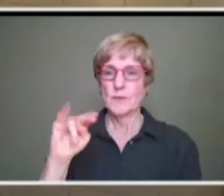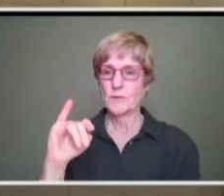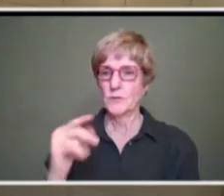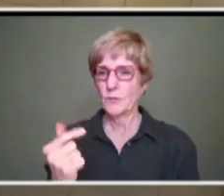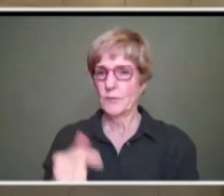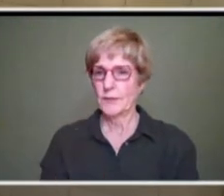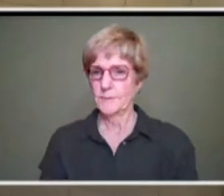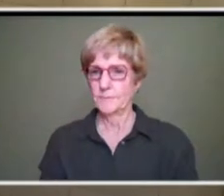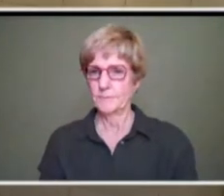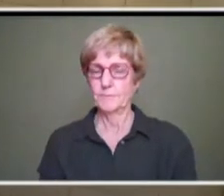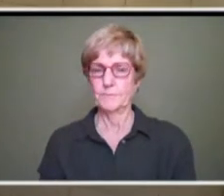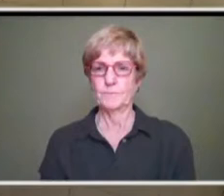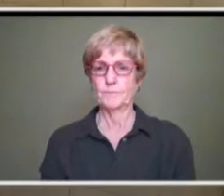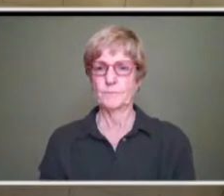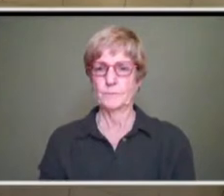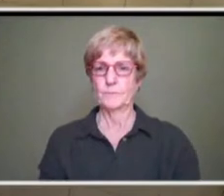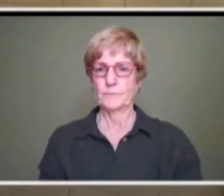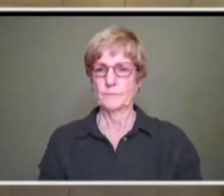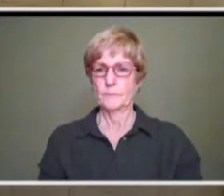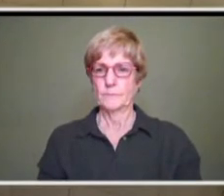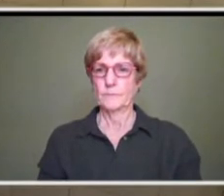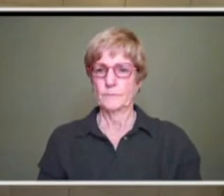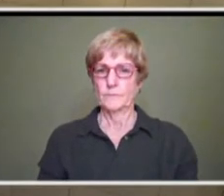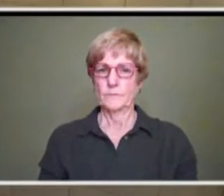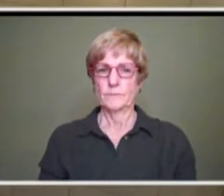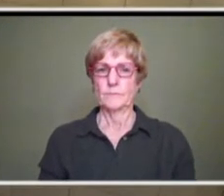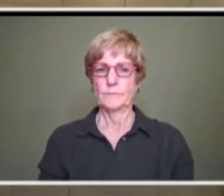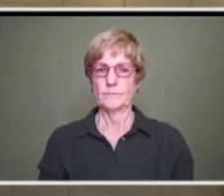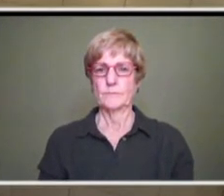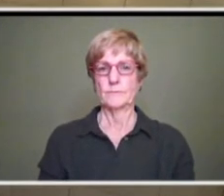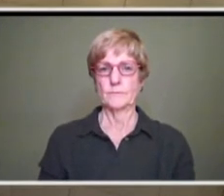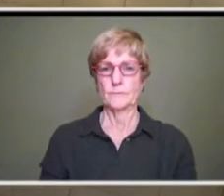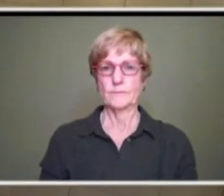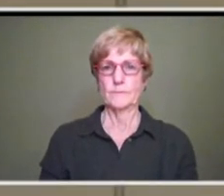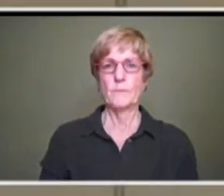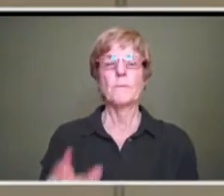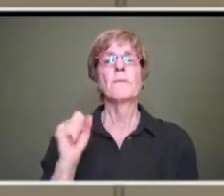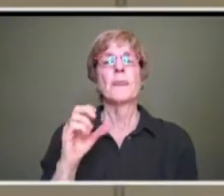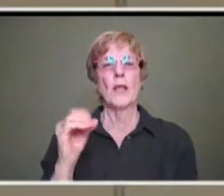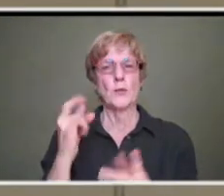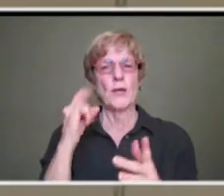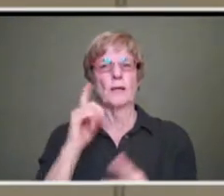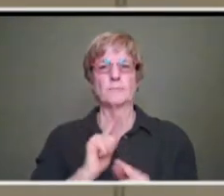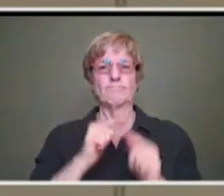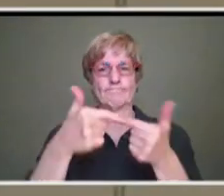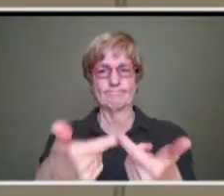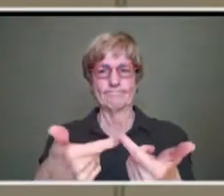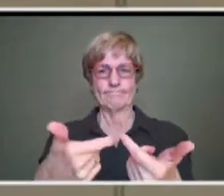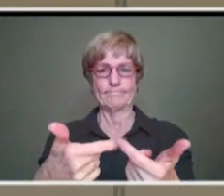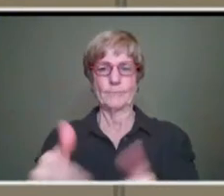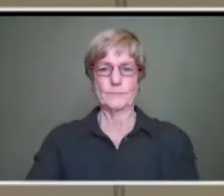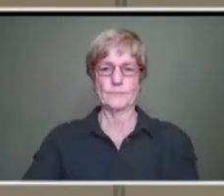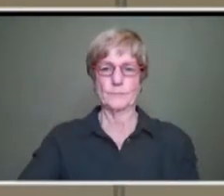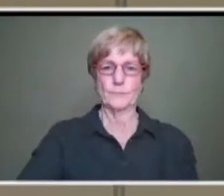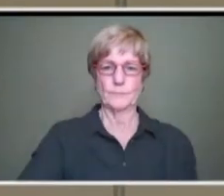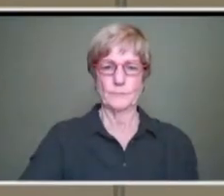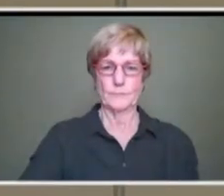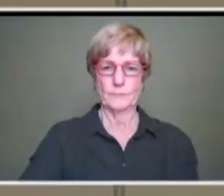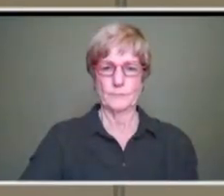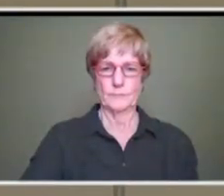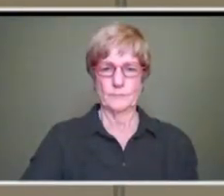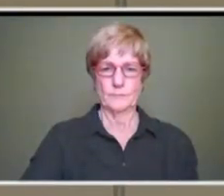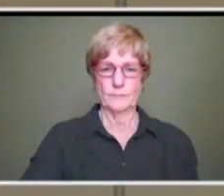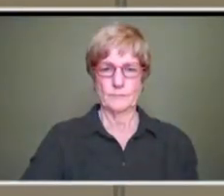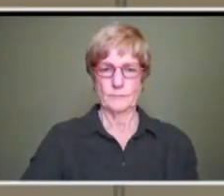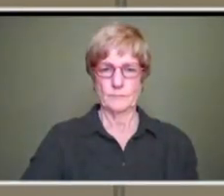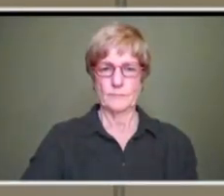thank you Mr bakari um I'll uh recognize myself um Mr Patton I have a couple